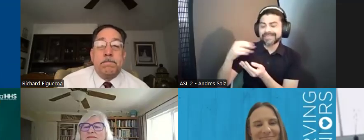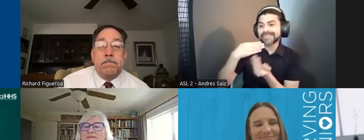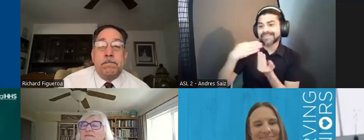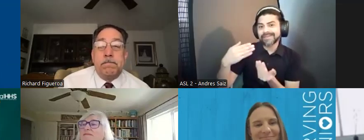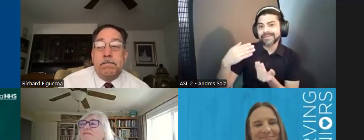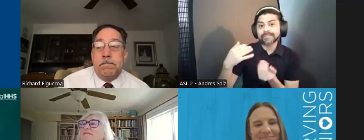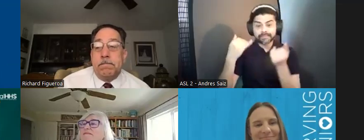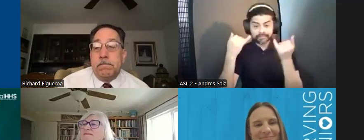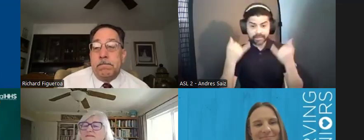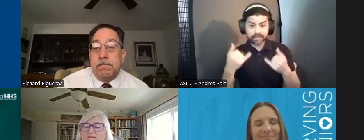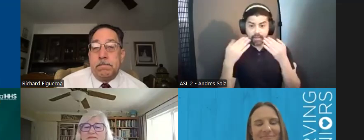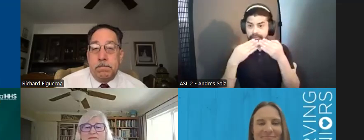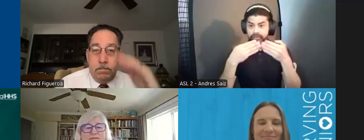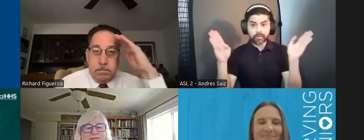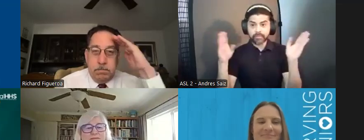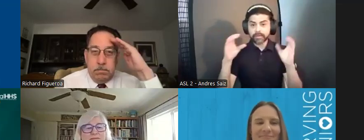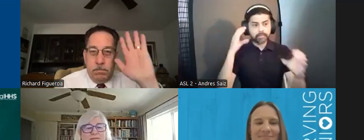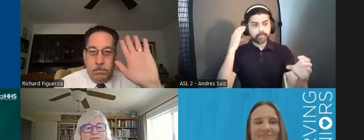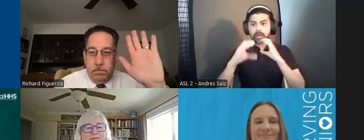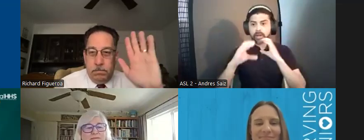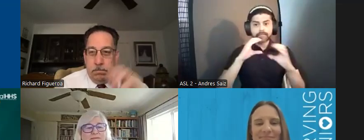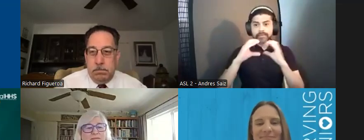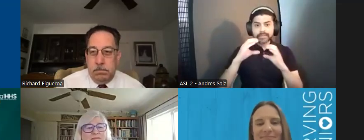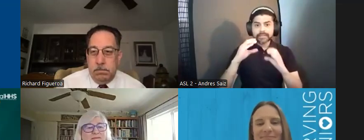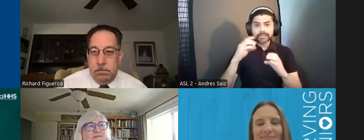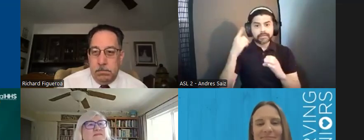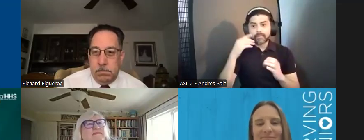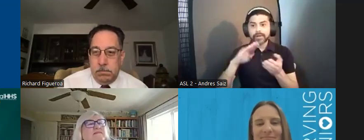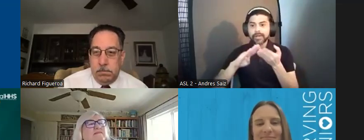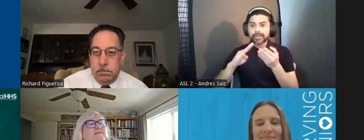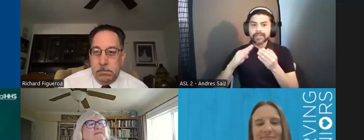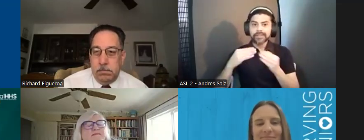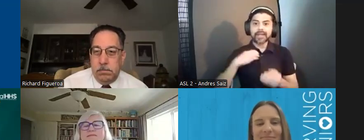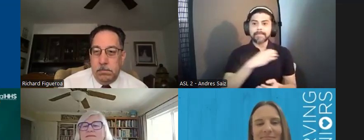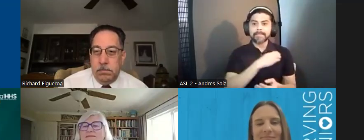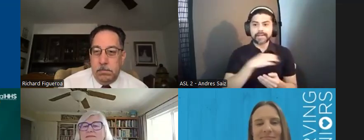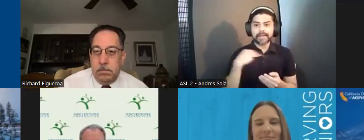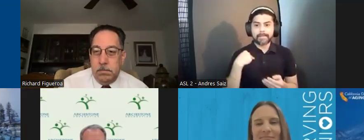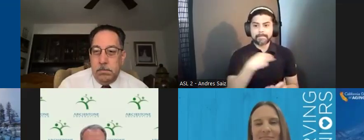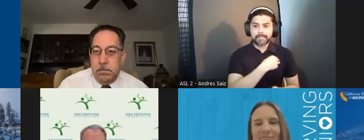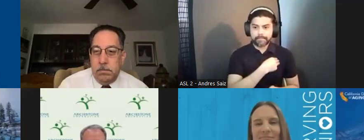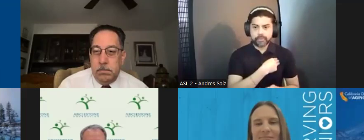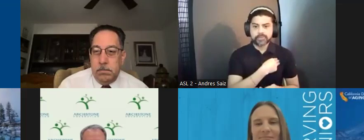conversation with the committee members. So thank you very much for being with us this morning.